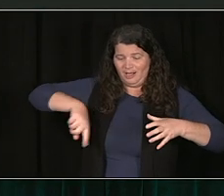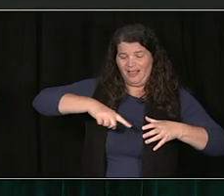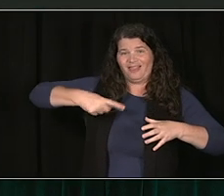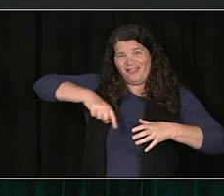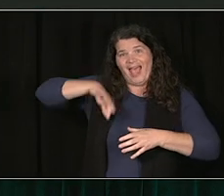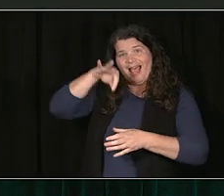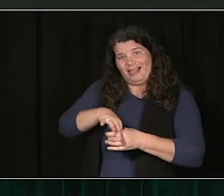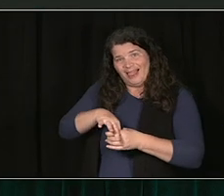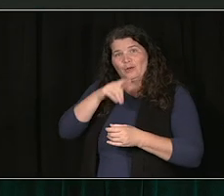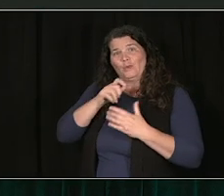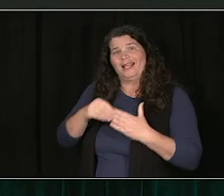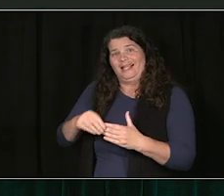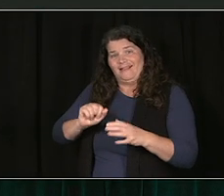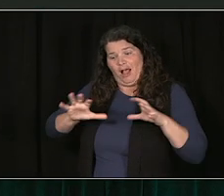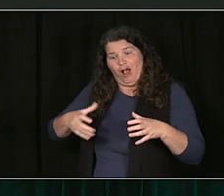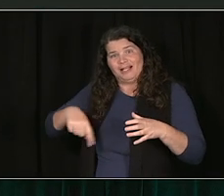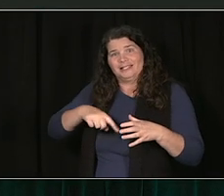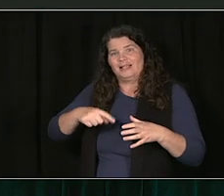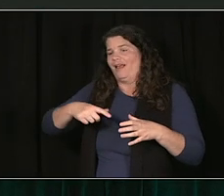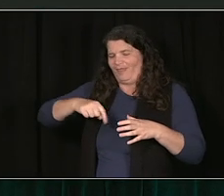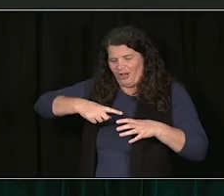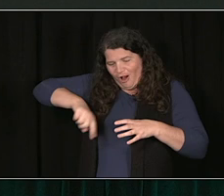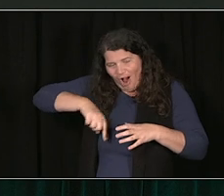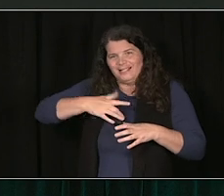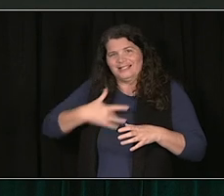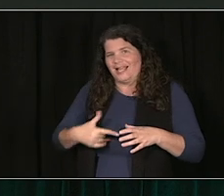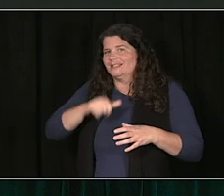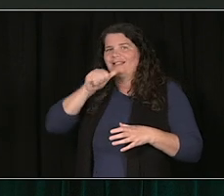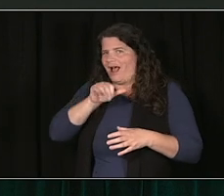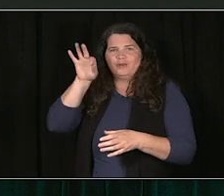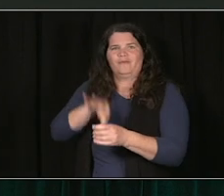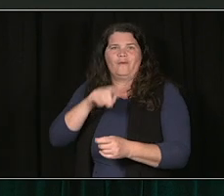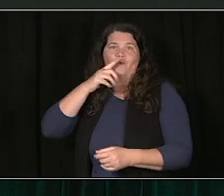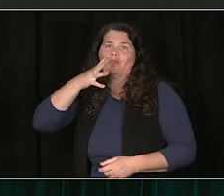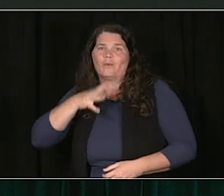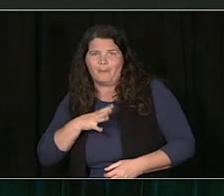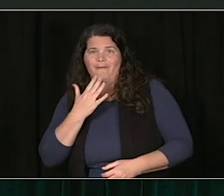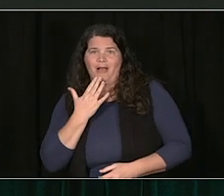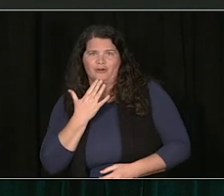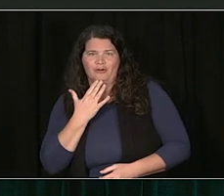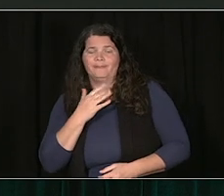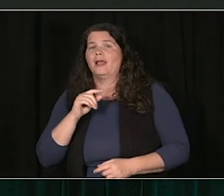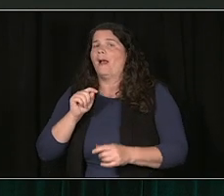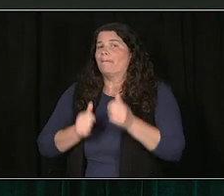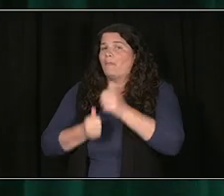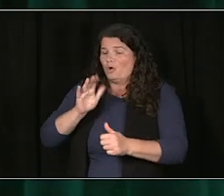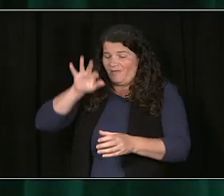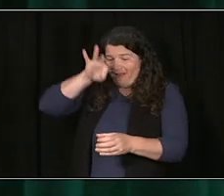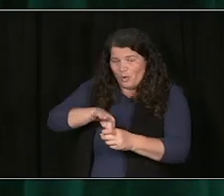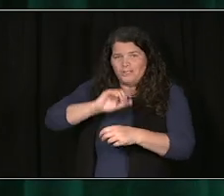into leadership roles. And a lot of that, at the end of the day, has to do with money. Who can raise the most